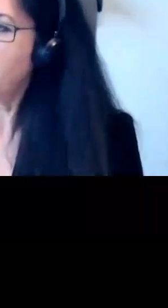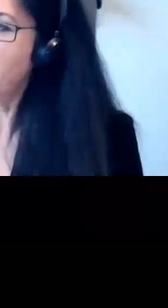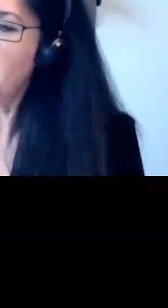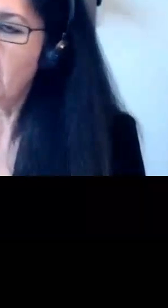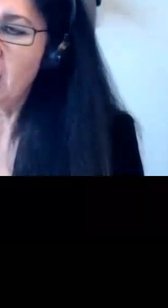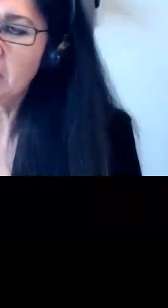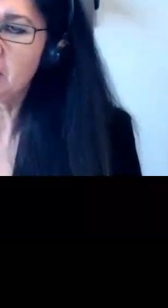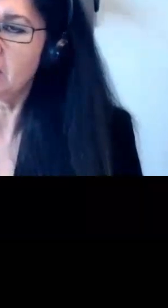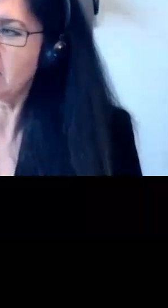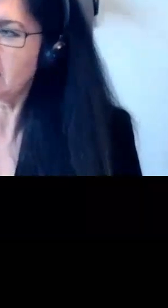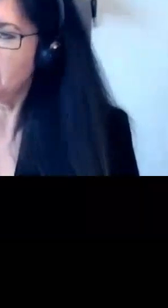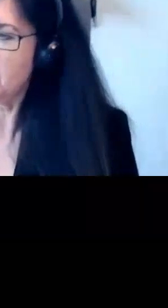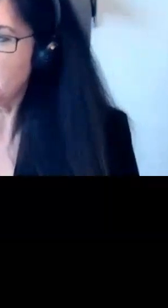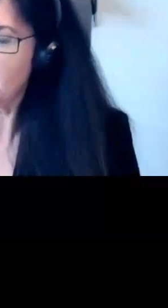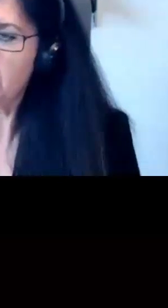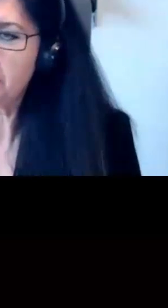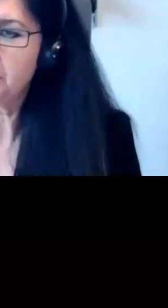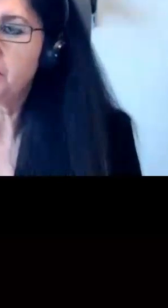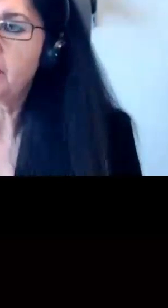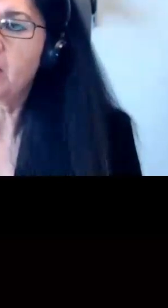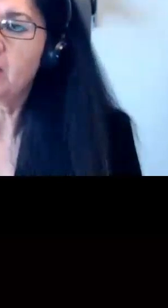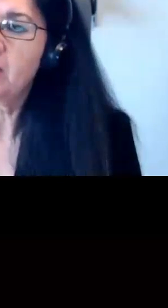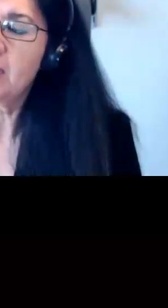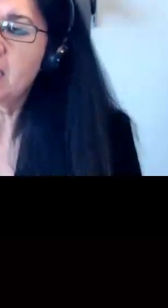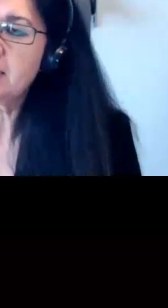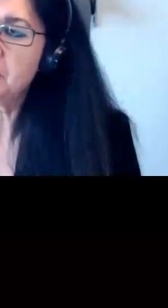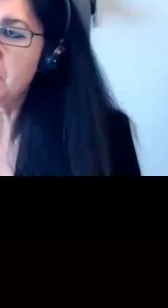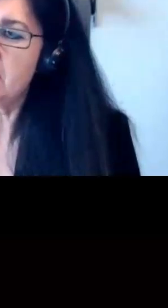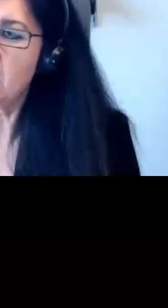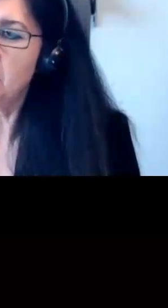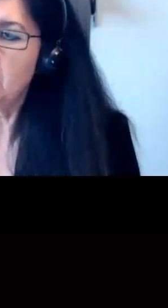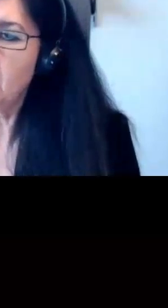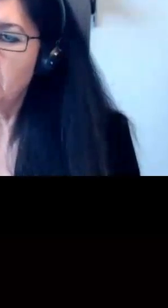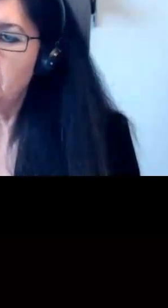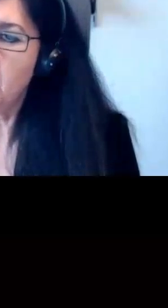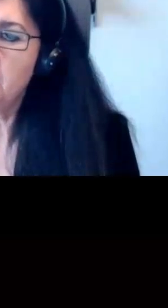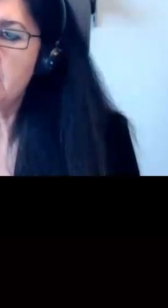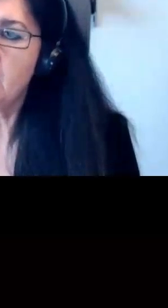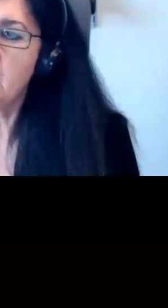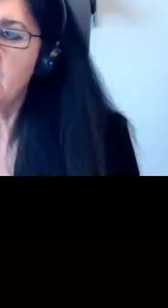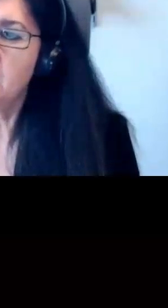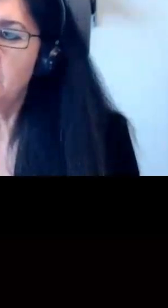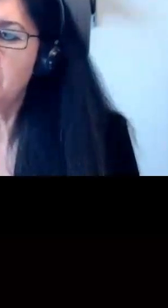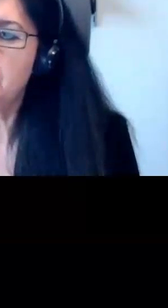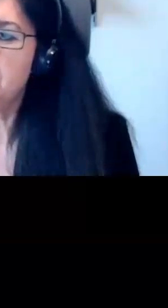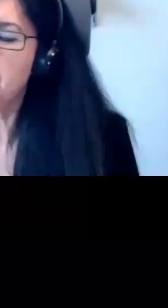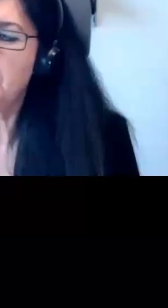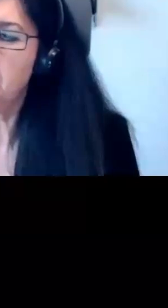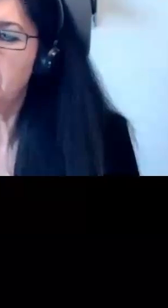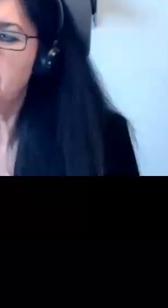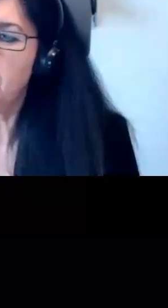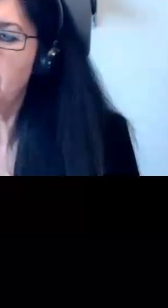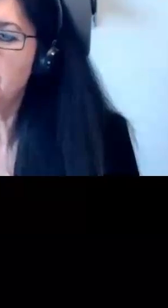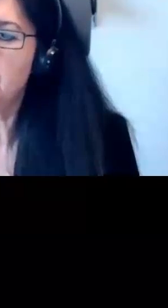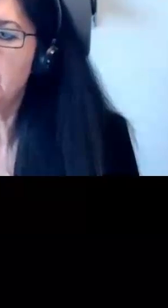hello everyone again, Nasrin Olson here. The next session is titled Haptograms as an adaptation of social